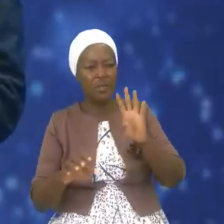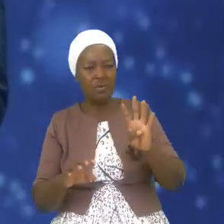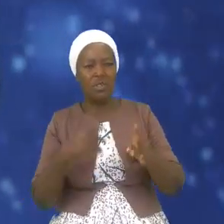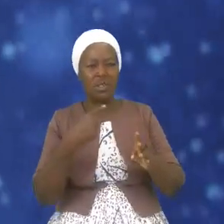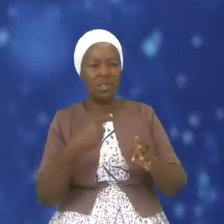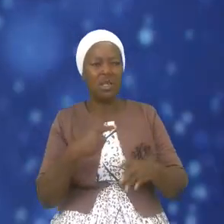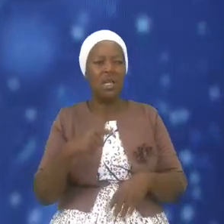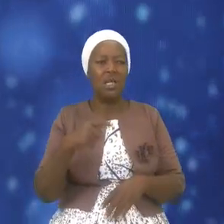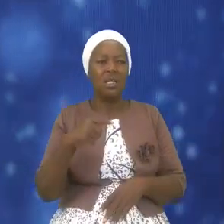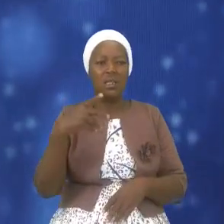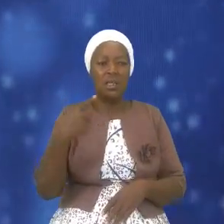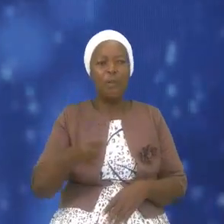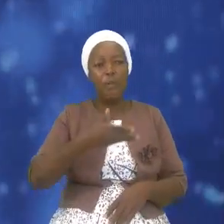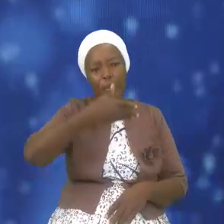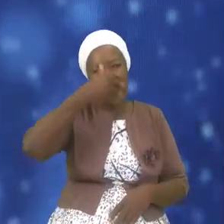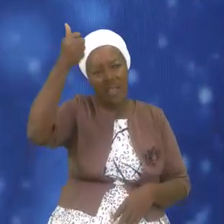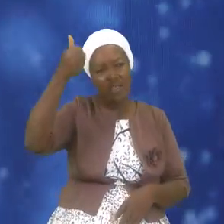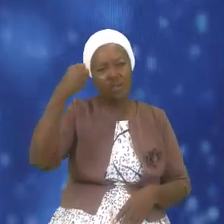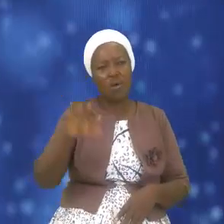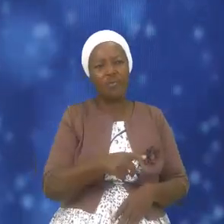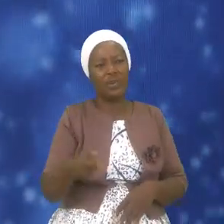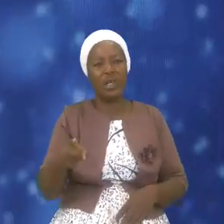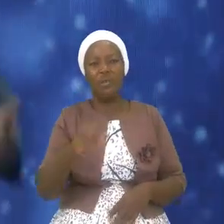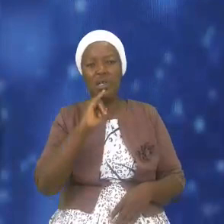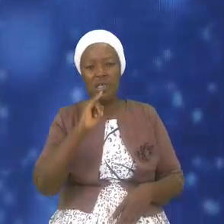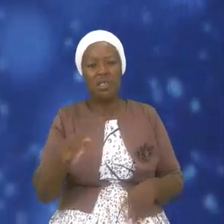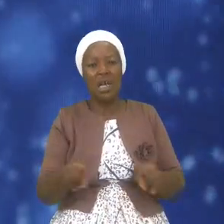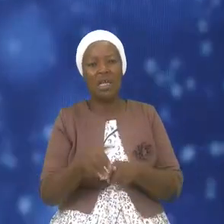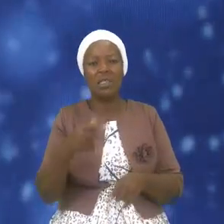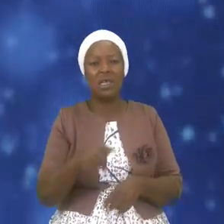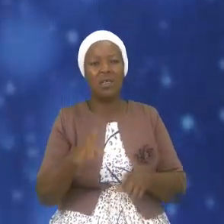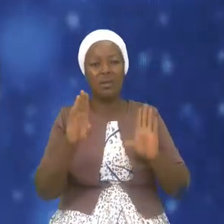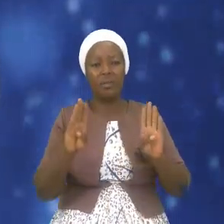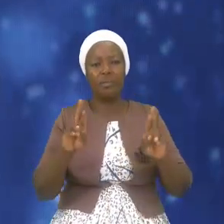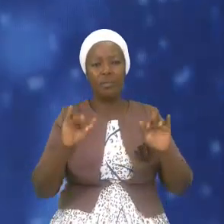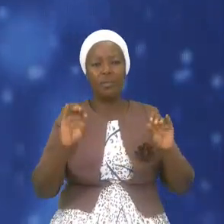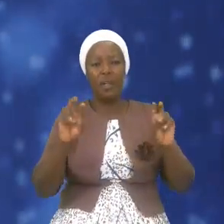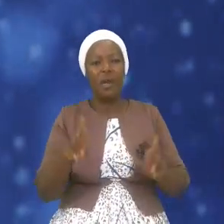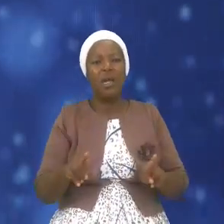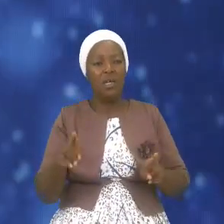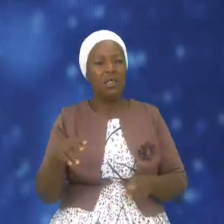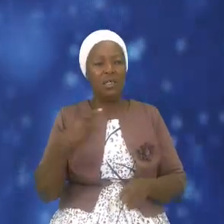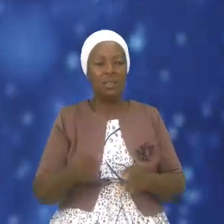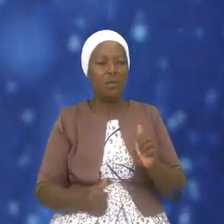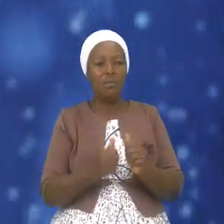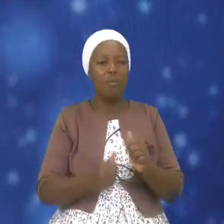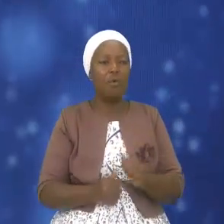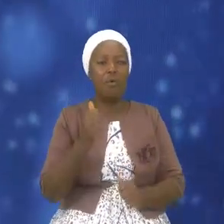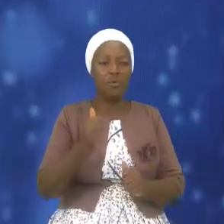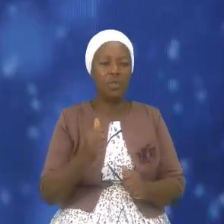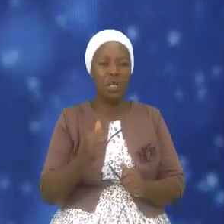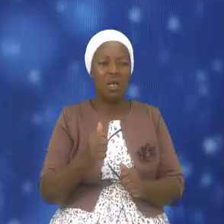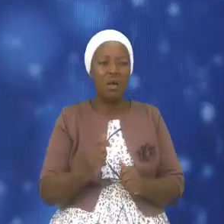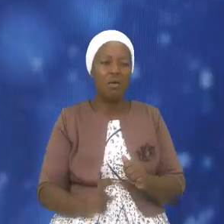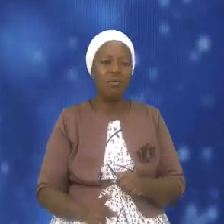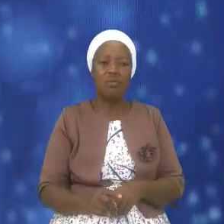as a briar. The most upright is sharper than a thorn edge. The day